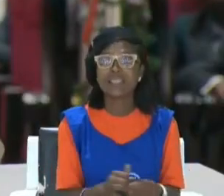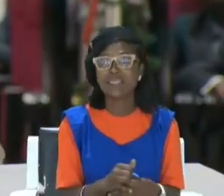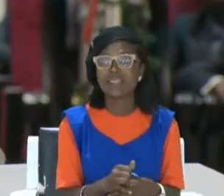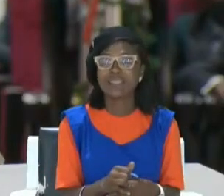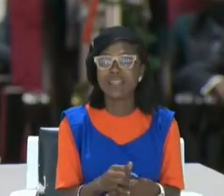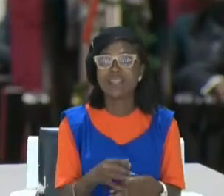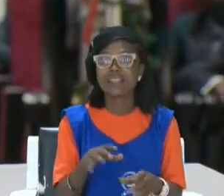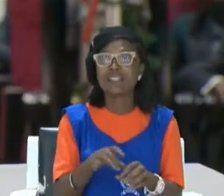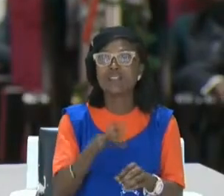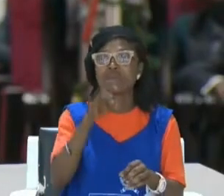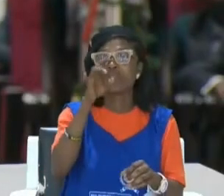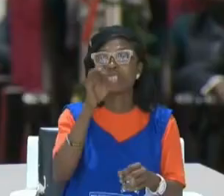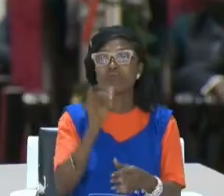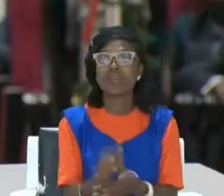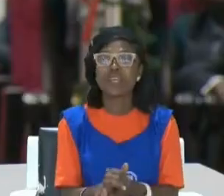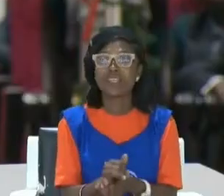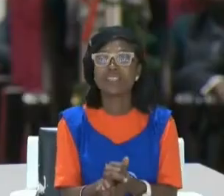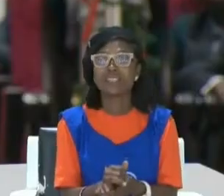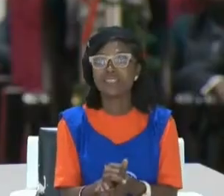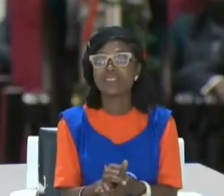even spiritually.